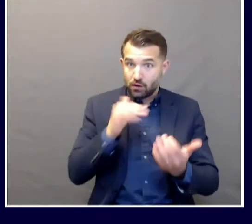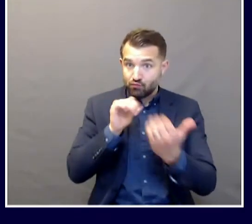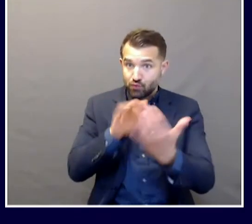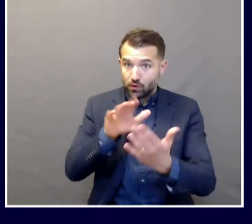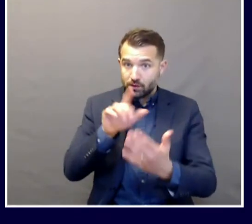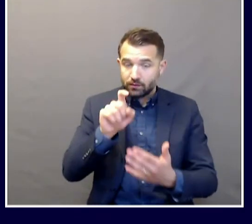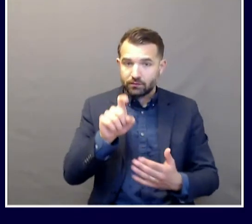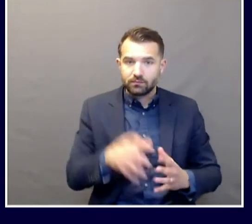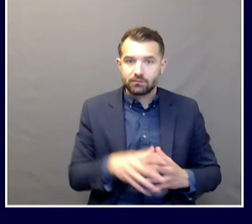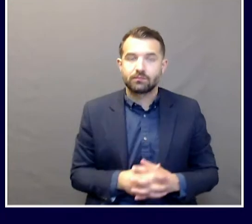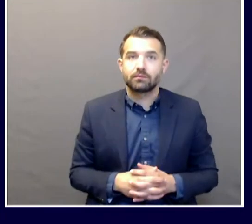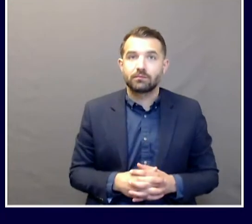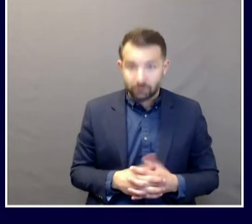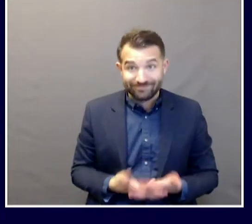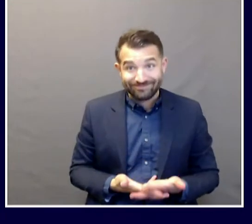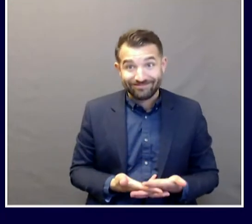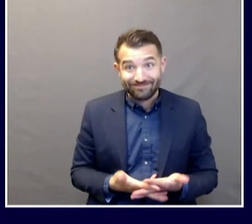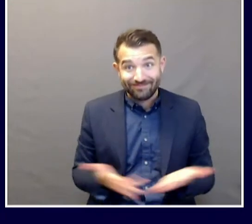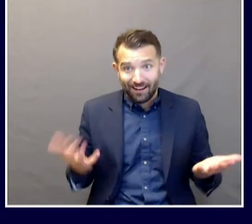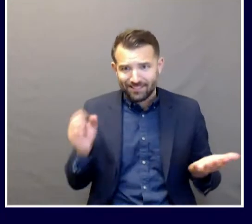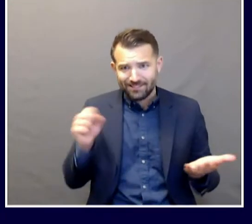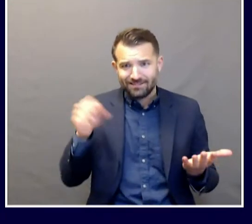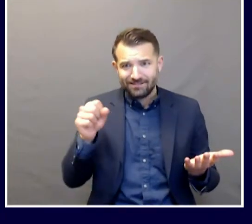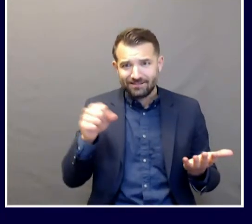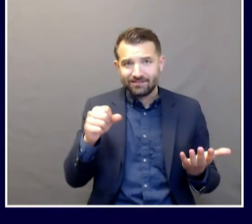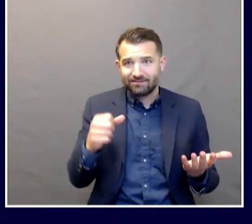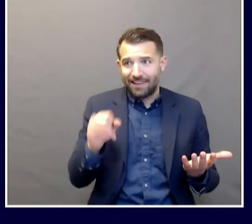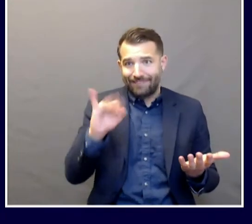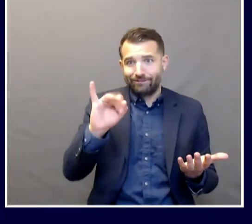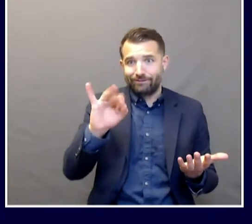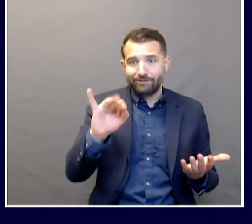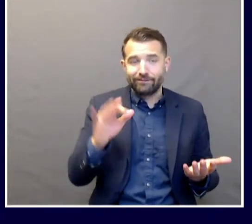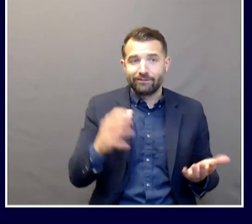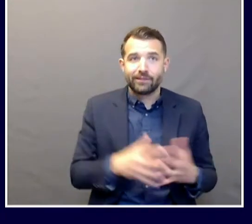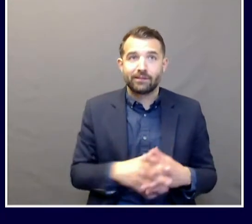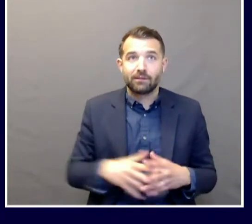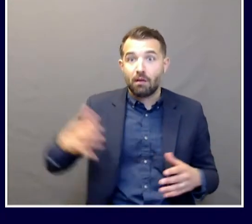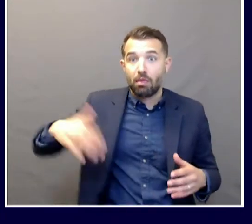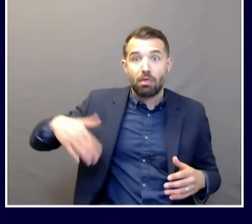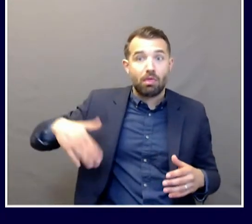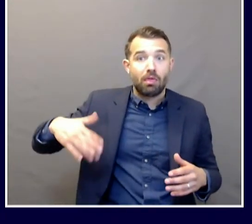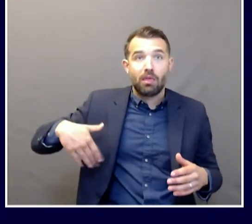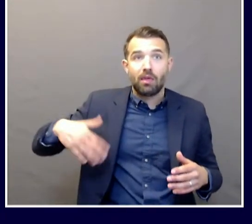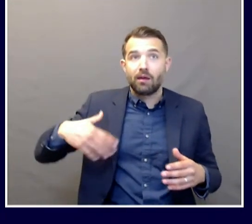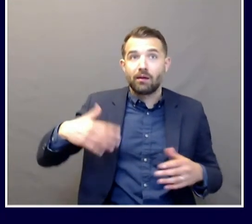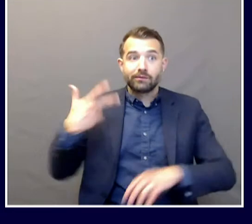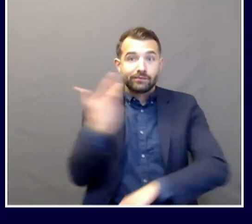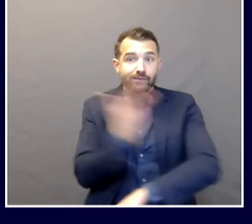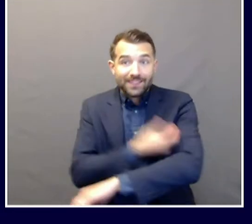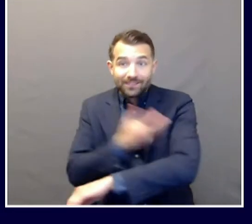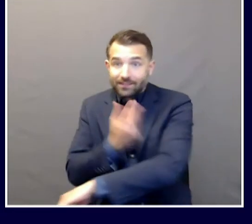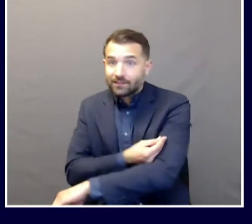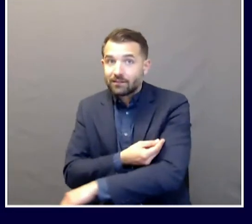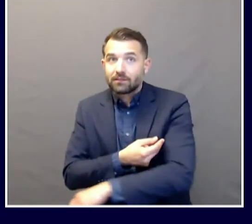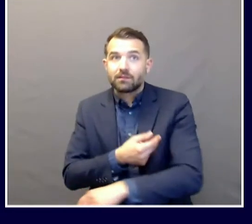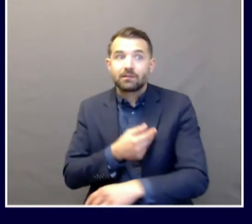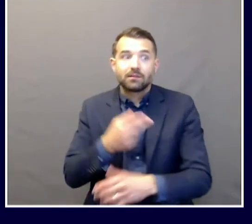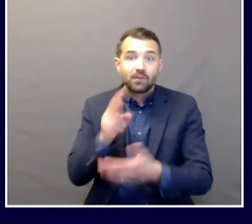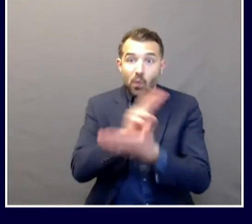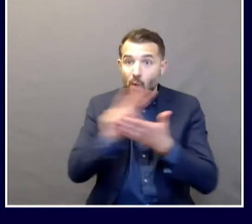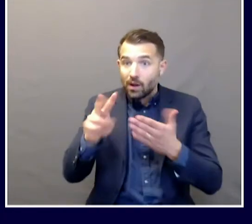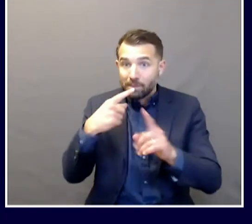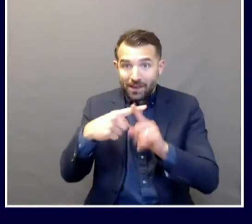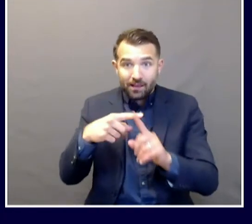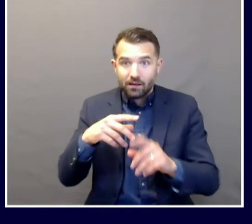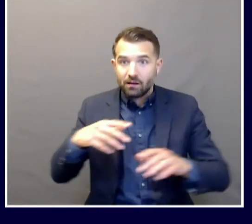as a matter of policy. If you're not fully vaccinated, if you are fully vaccinated, there is, as a policy, not really a need to